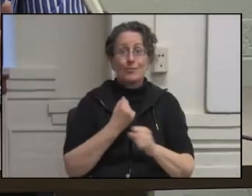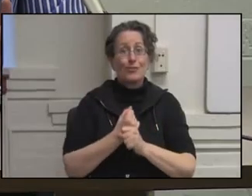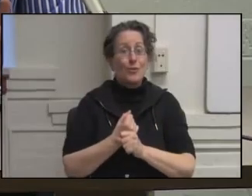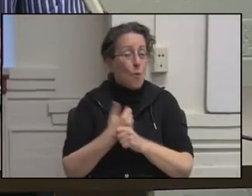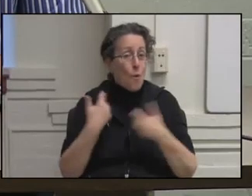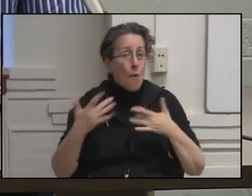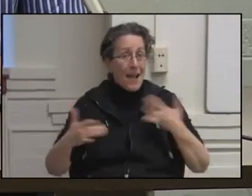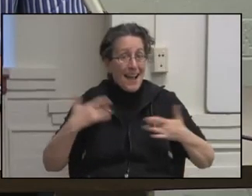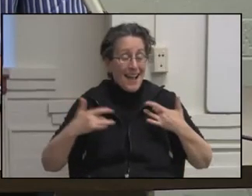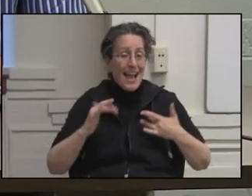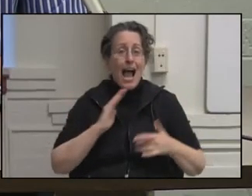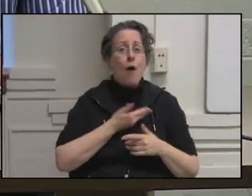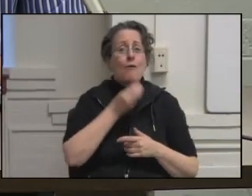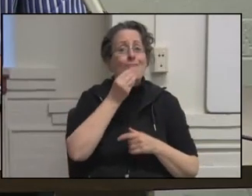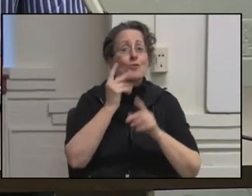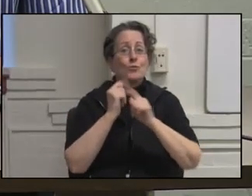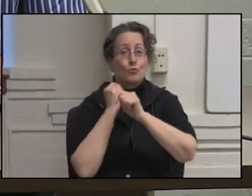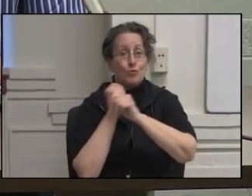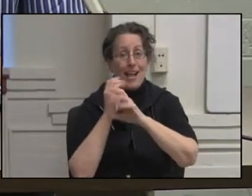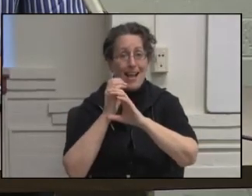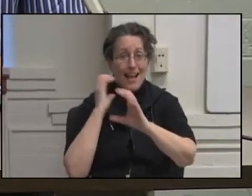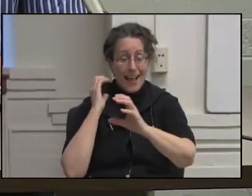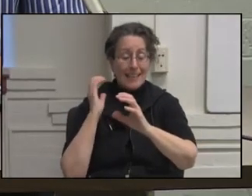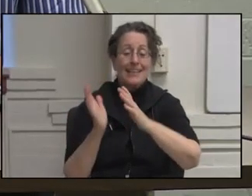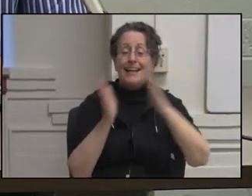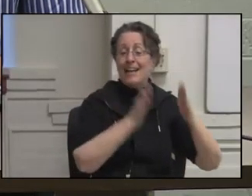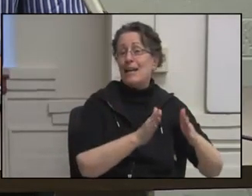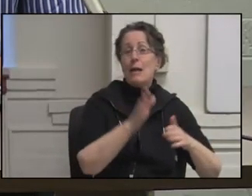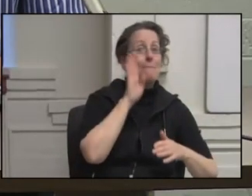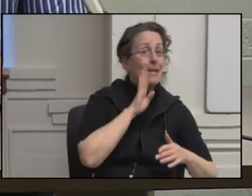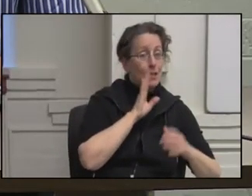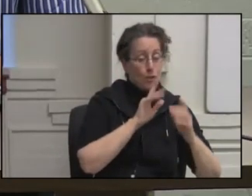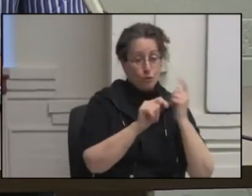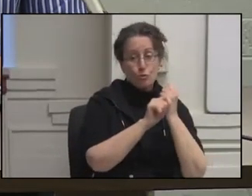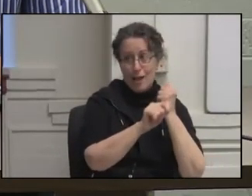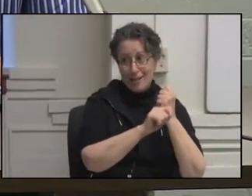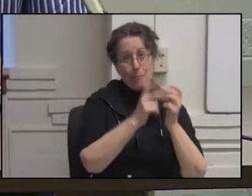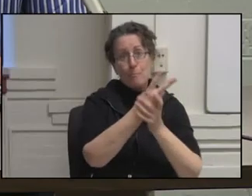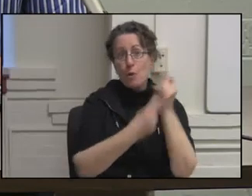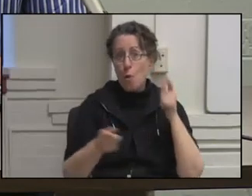Rolling Stone, our food truck and beer truck out as part of the event,